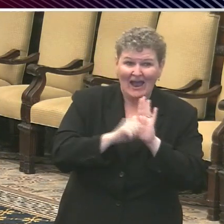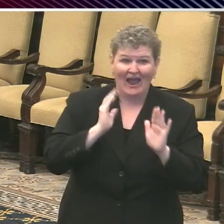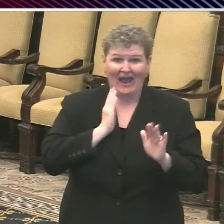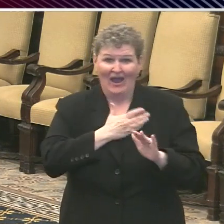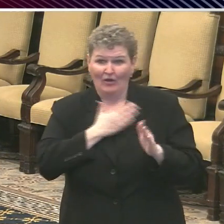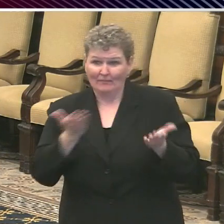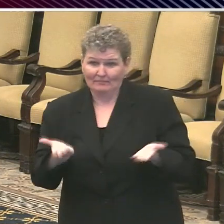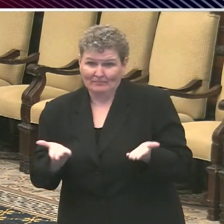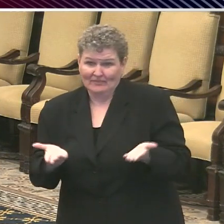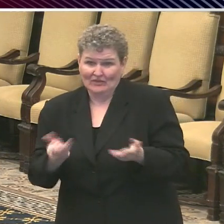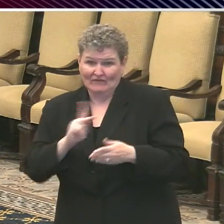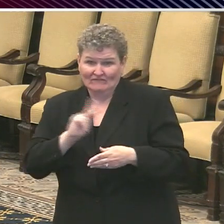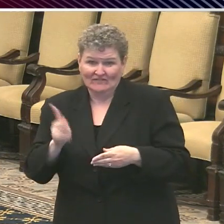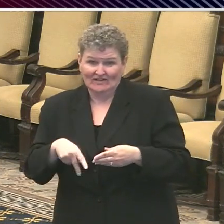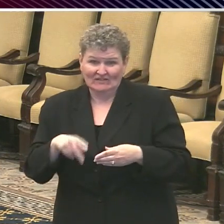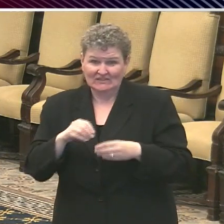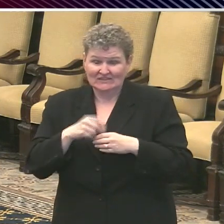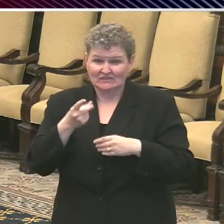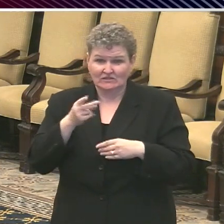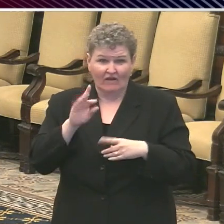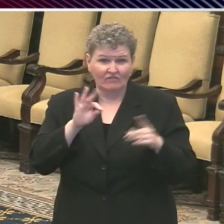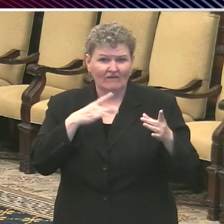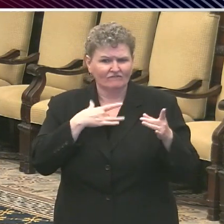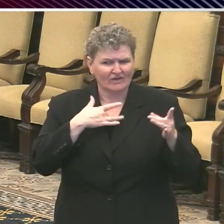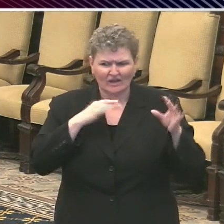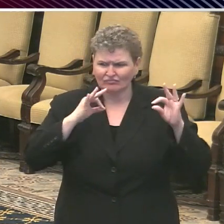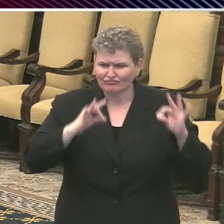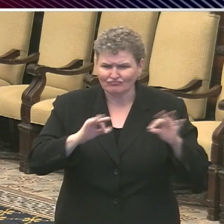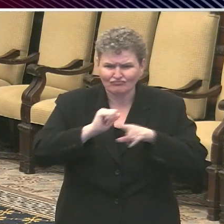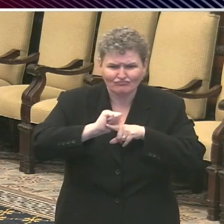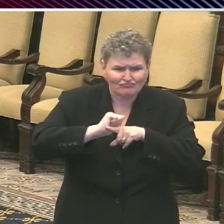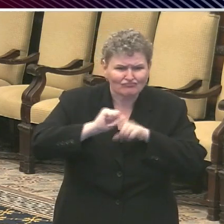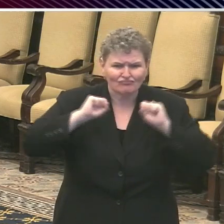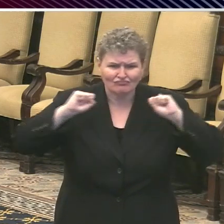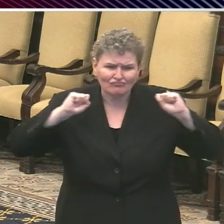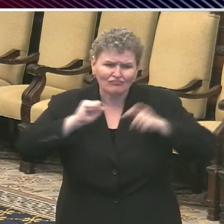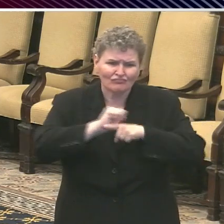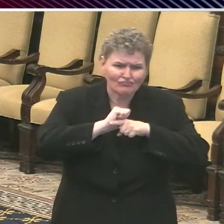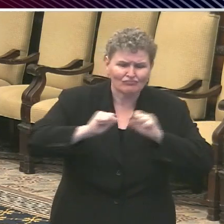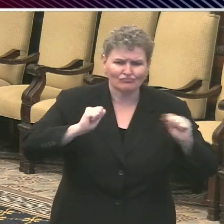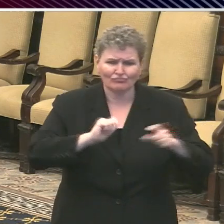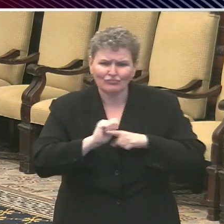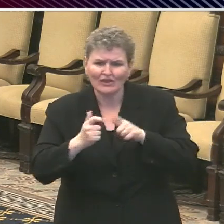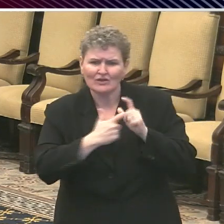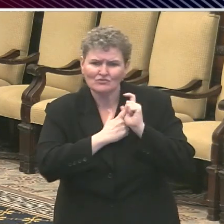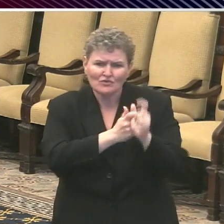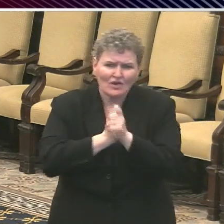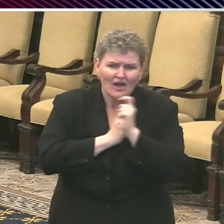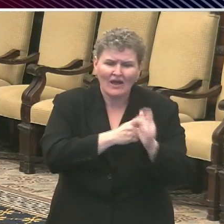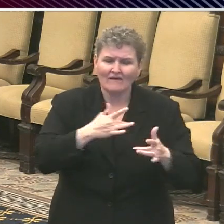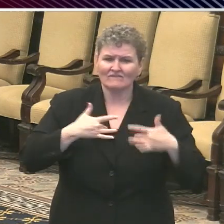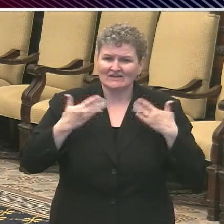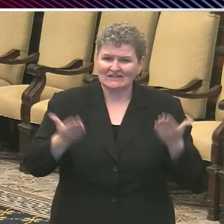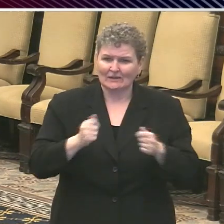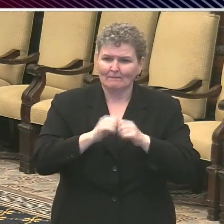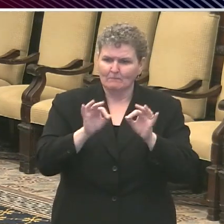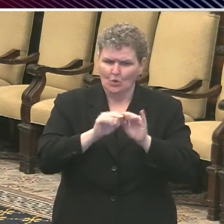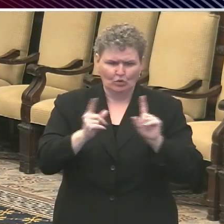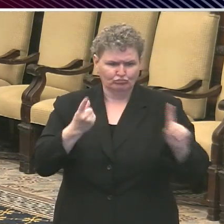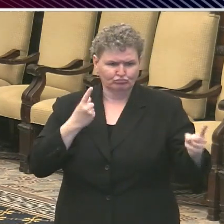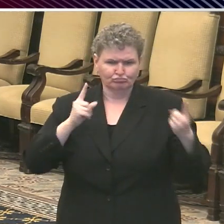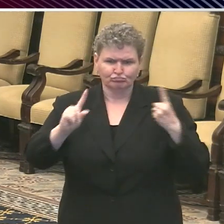the teams feel that they can train and maintain their social distance and be